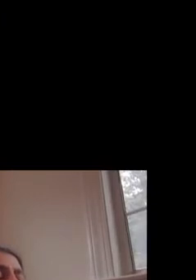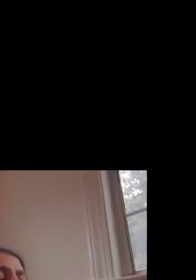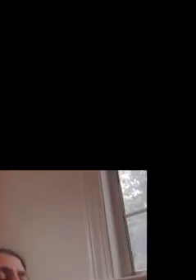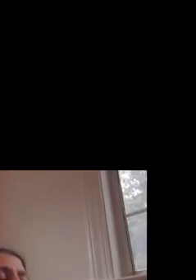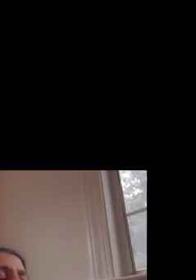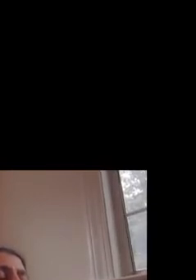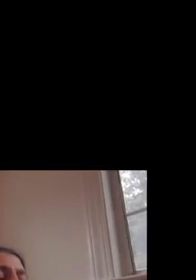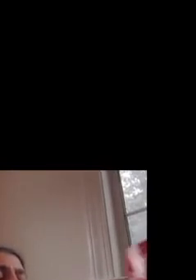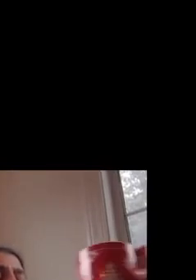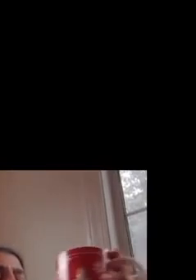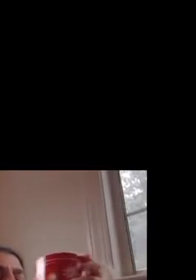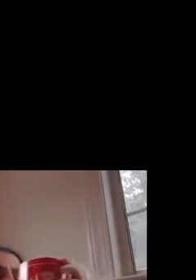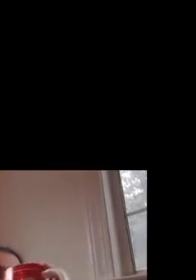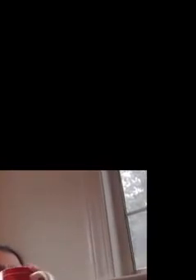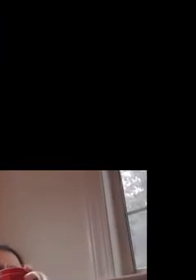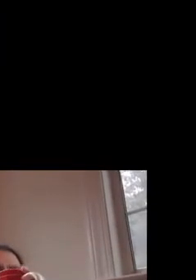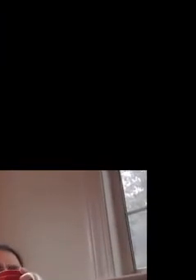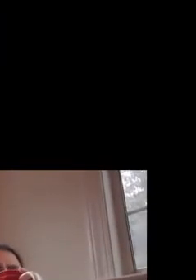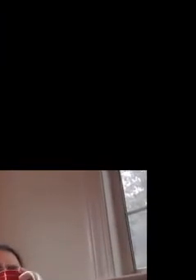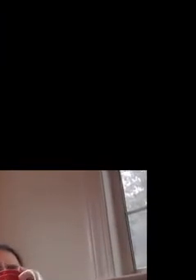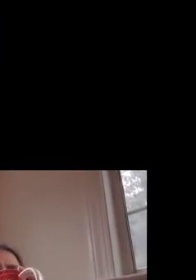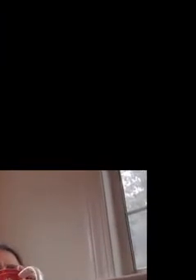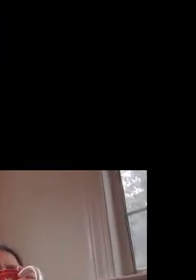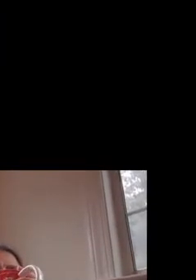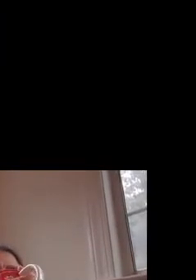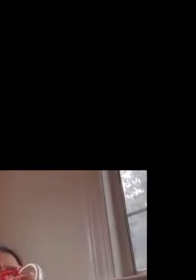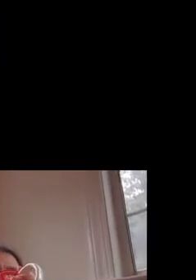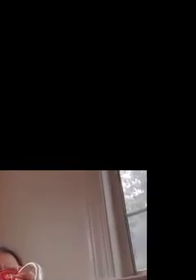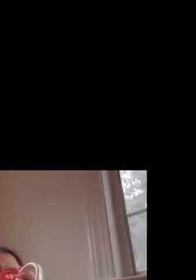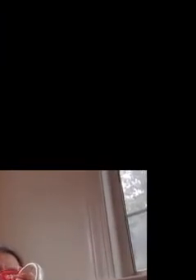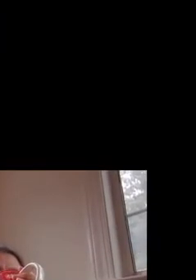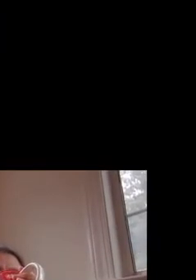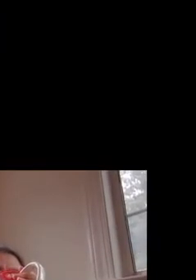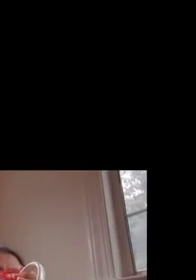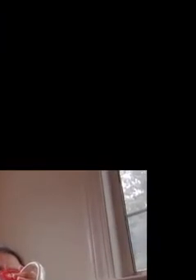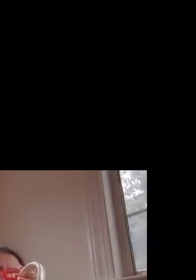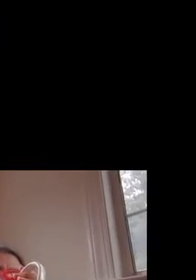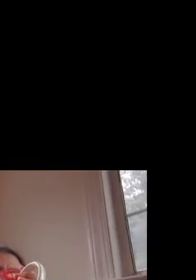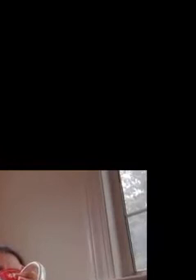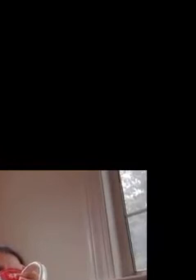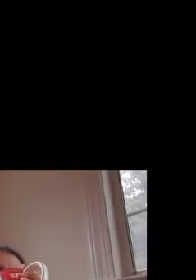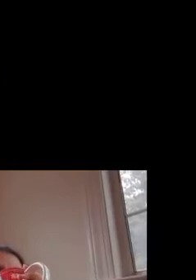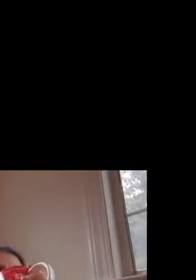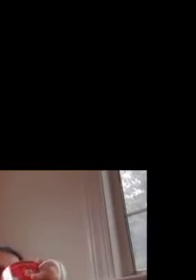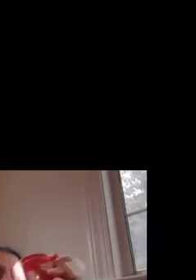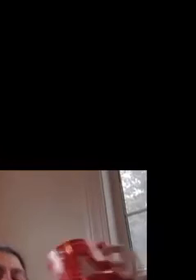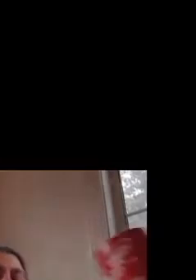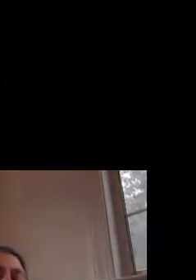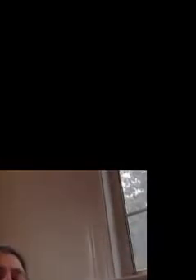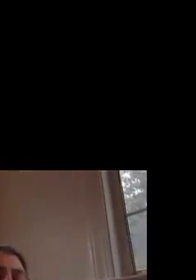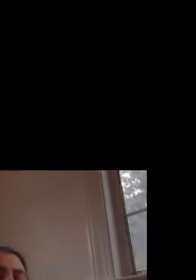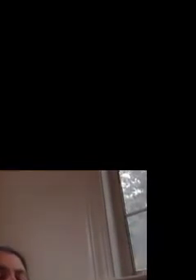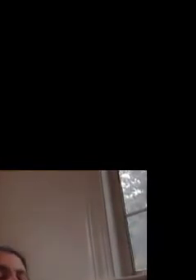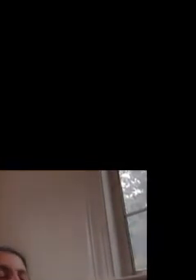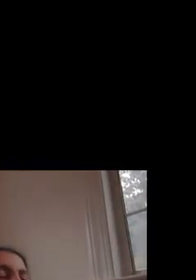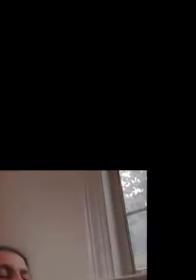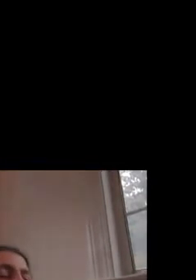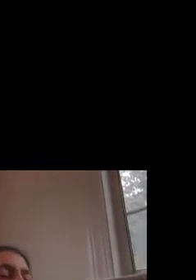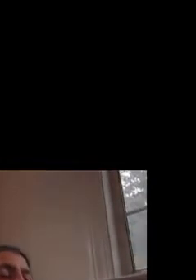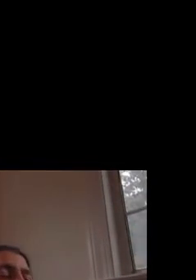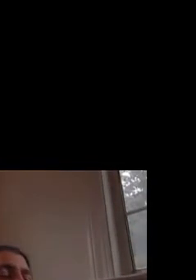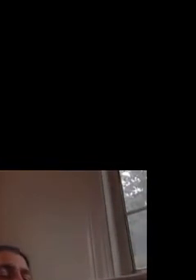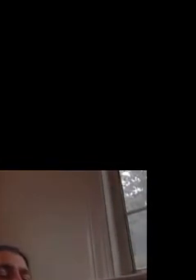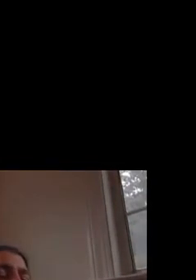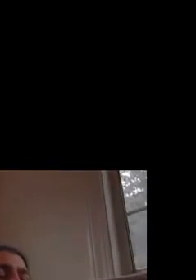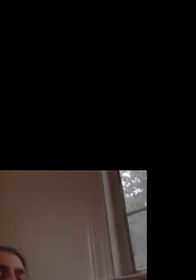into the Federal Act to avoid to see the gains you saw, but to avoid the problems you saw? So